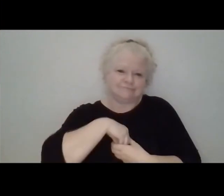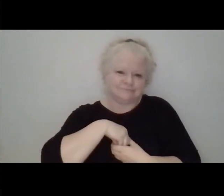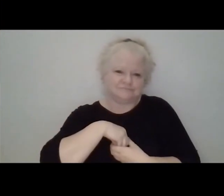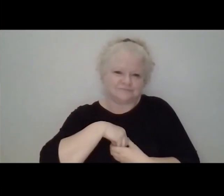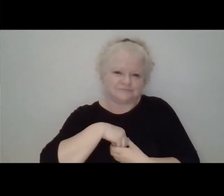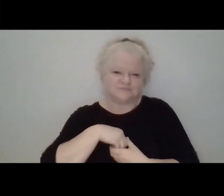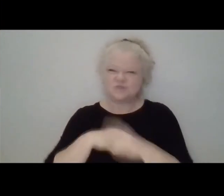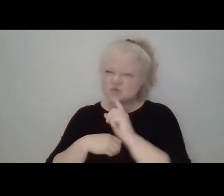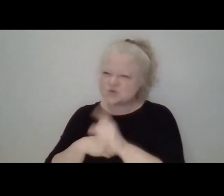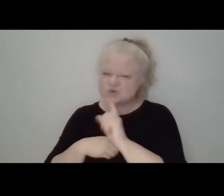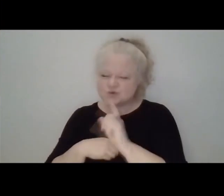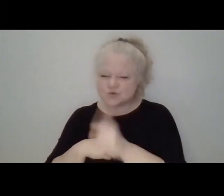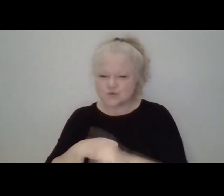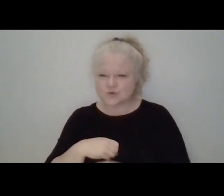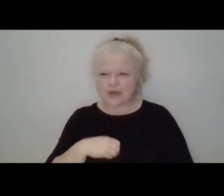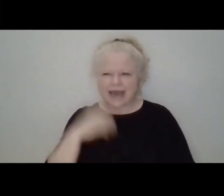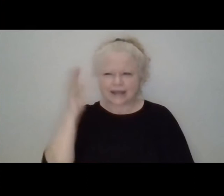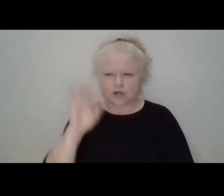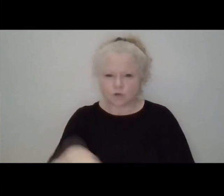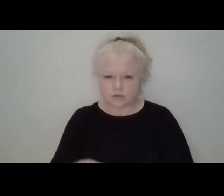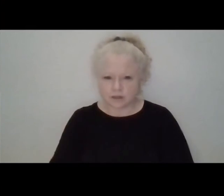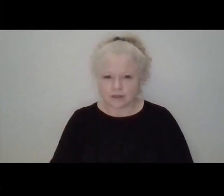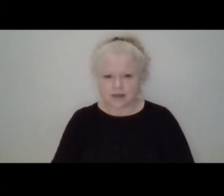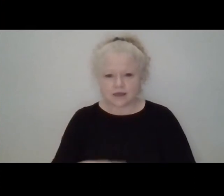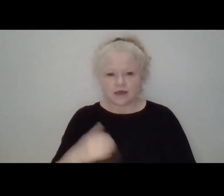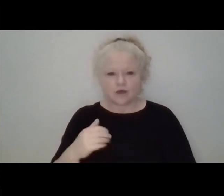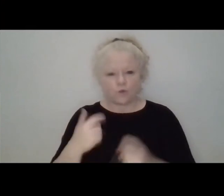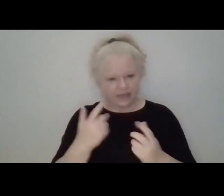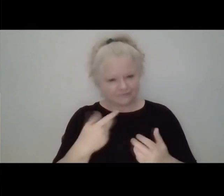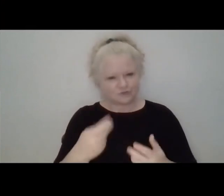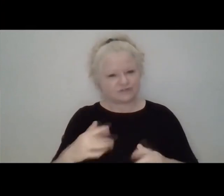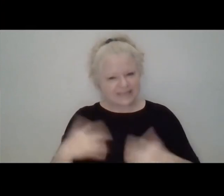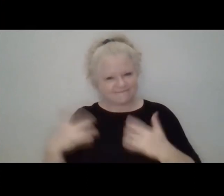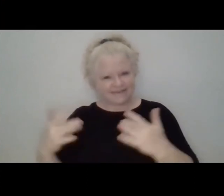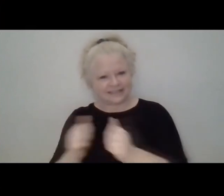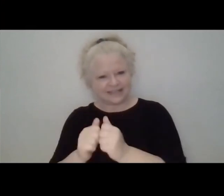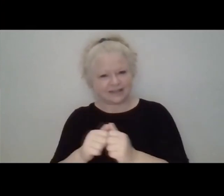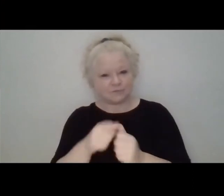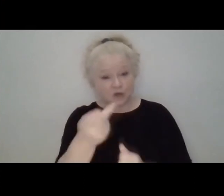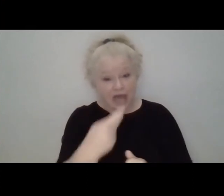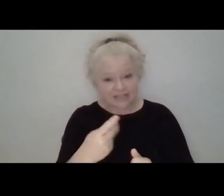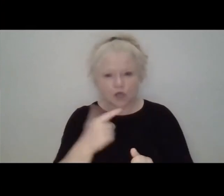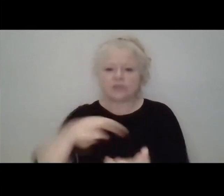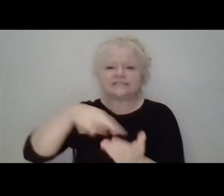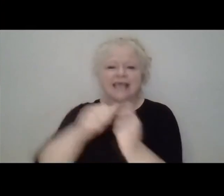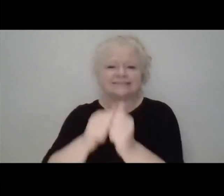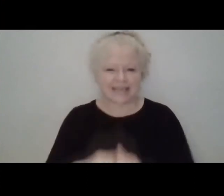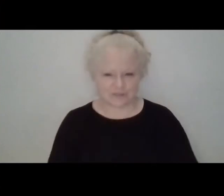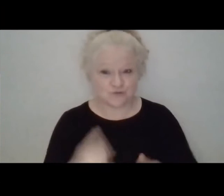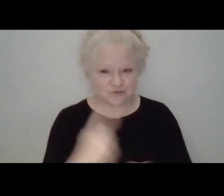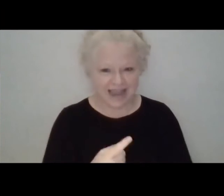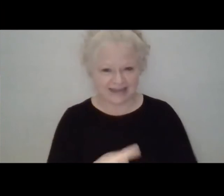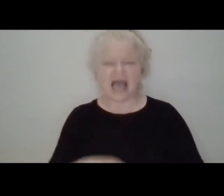That is so true. First of all, I didn't know that, Carlos, because, you know, we've been at events together and we always kind of end up on the dance floor. Right. Yeah. Yeah.